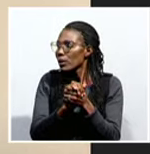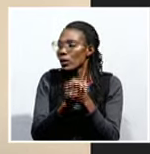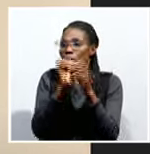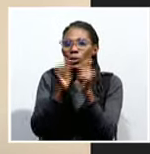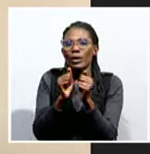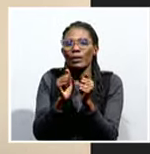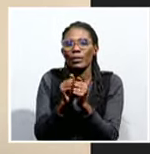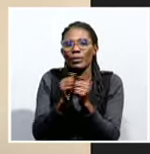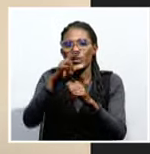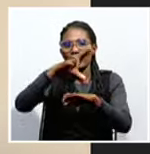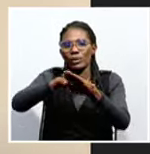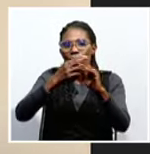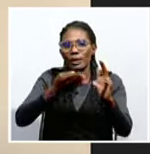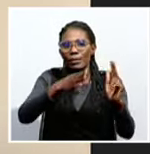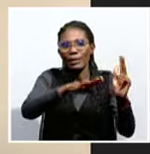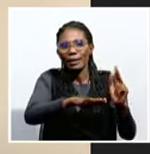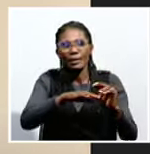Comrade Hage.